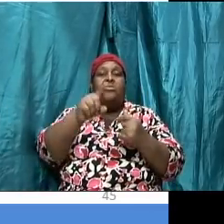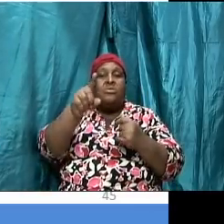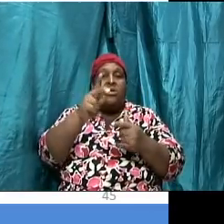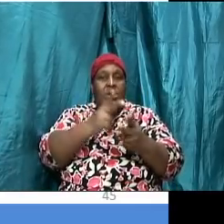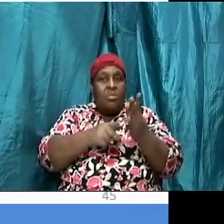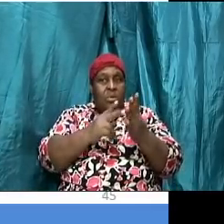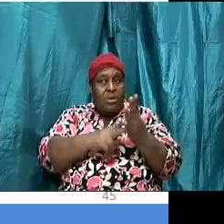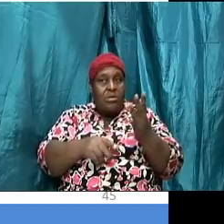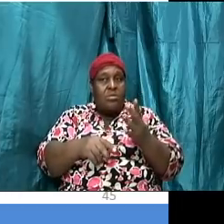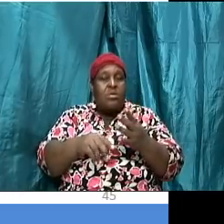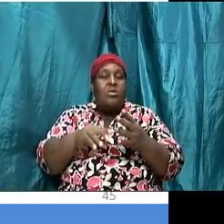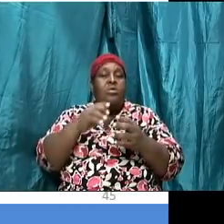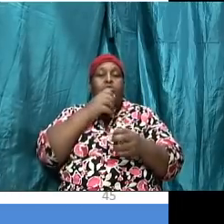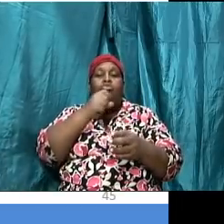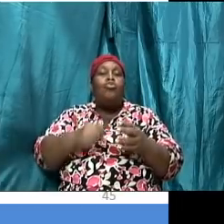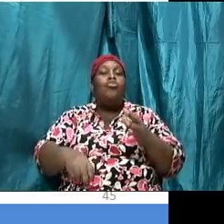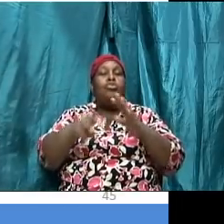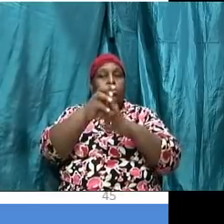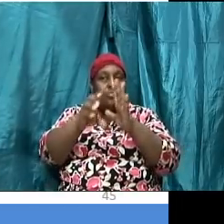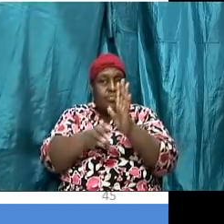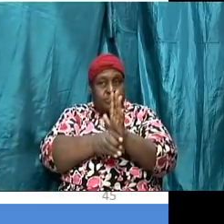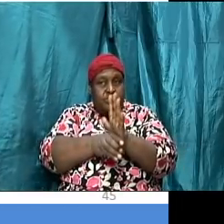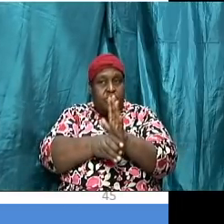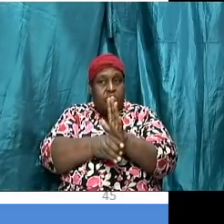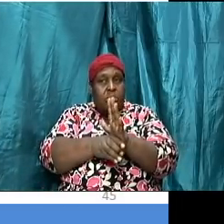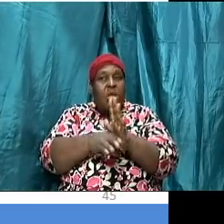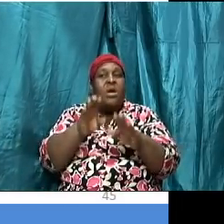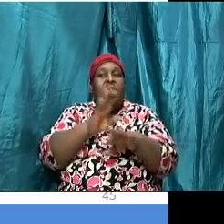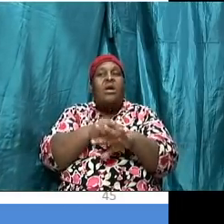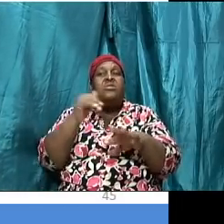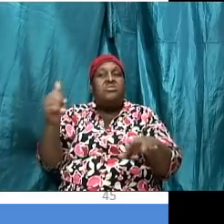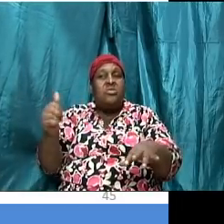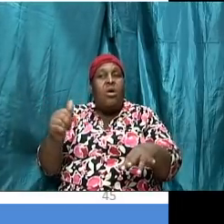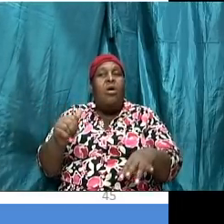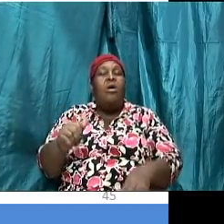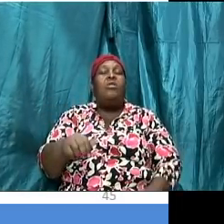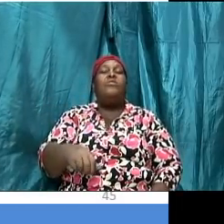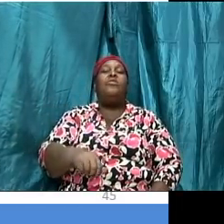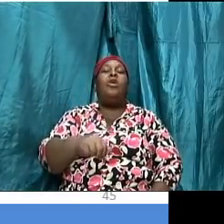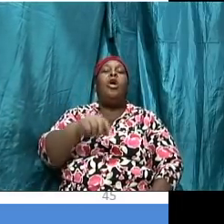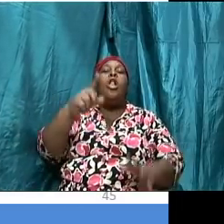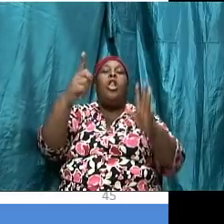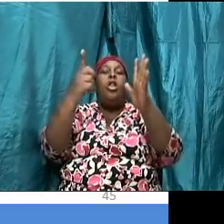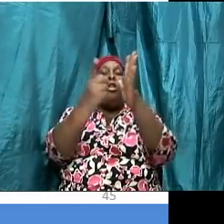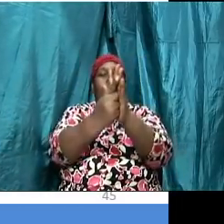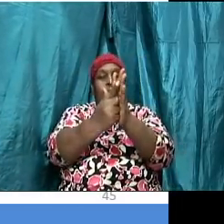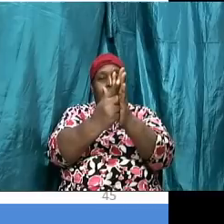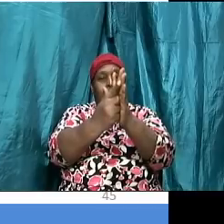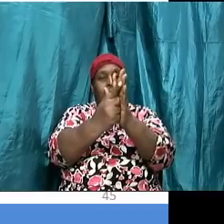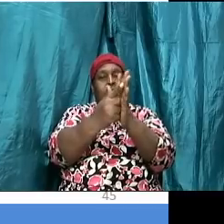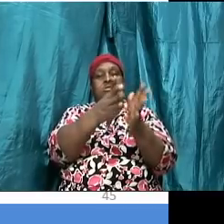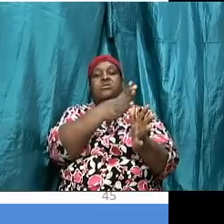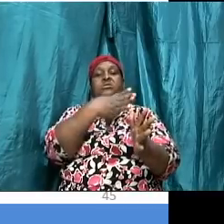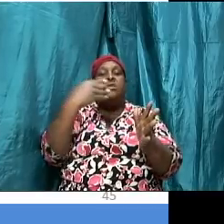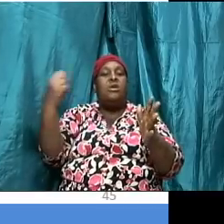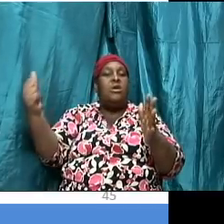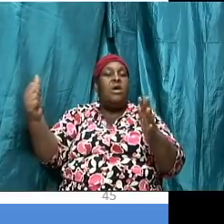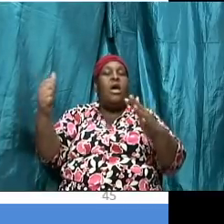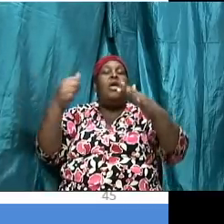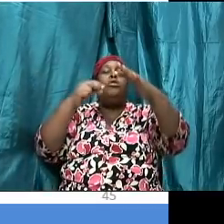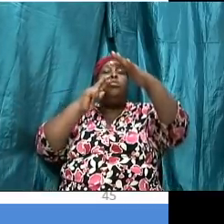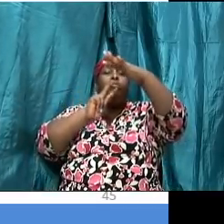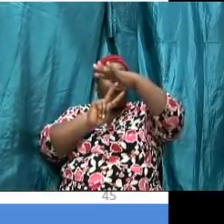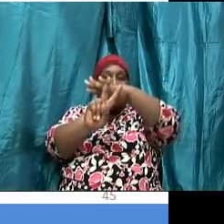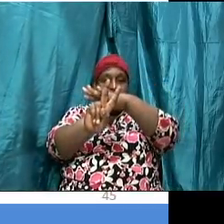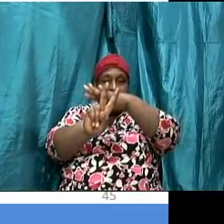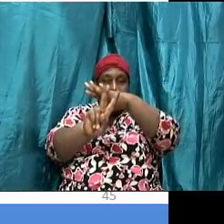The Old Testament is often called the laws and the prophets. That is what the Bible refers to, the